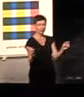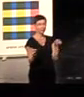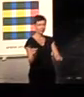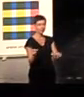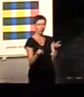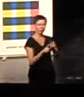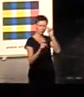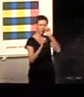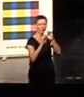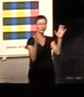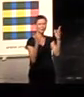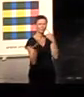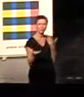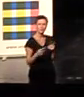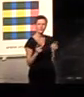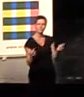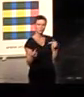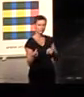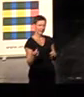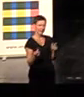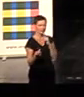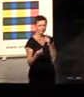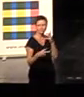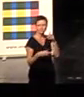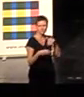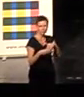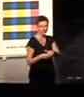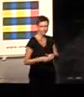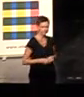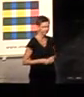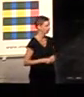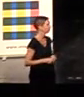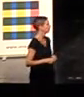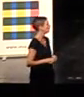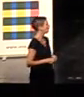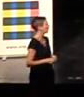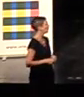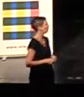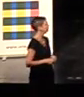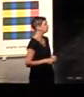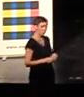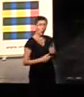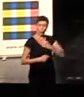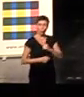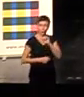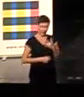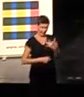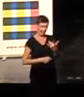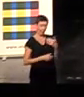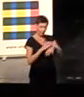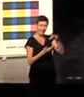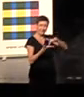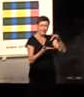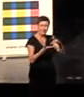of conceptie en of of contents zo wie wil lief in city's wil nood apple